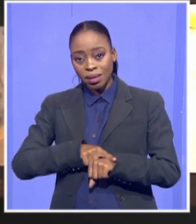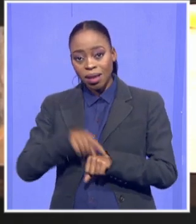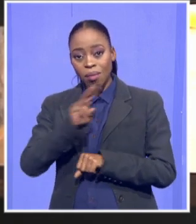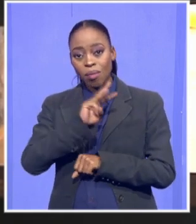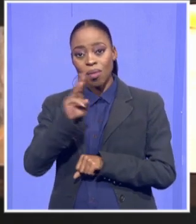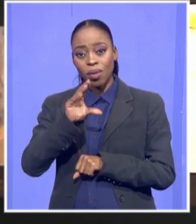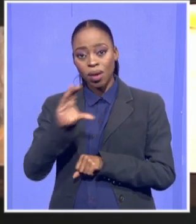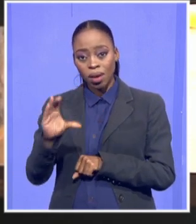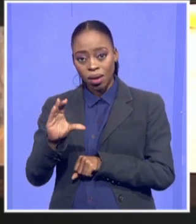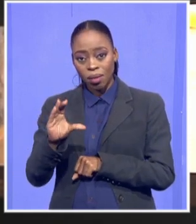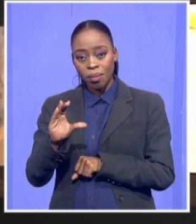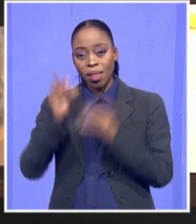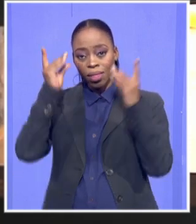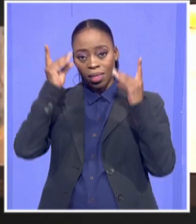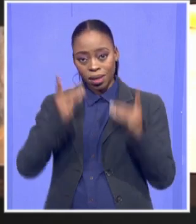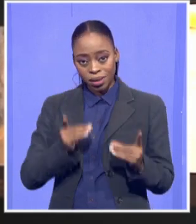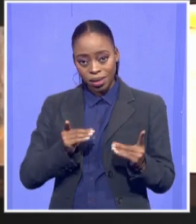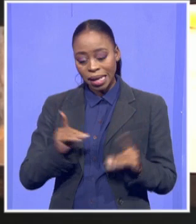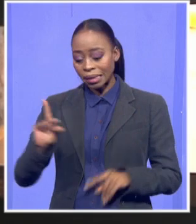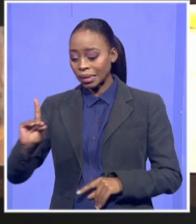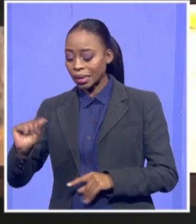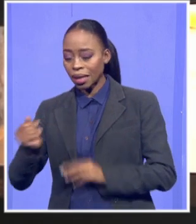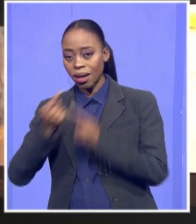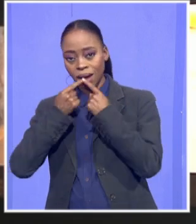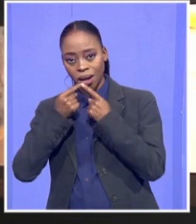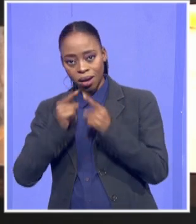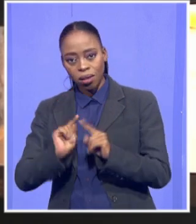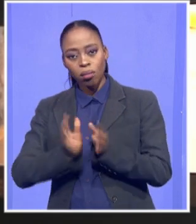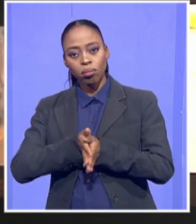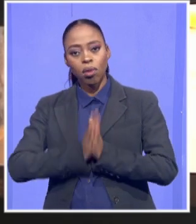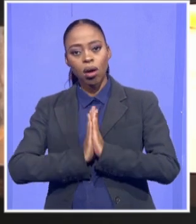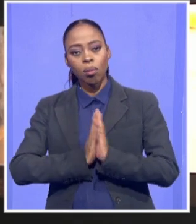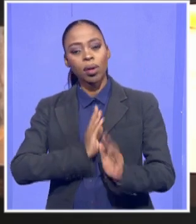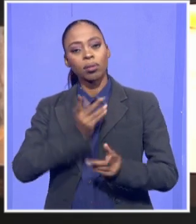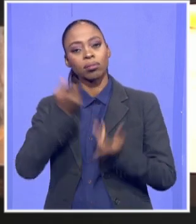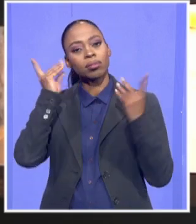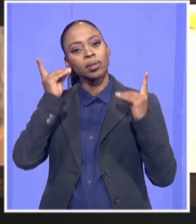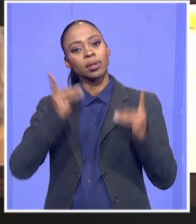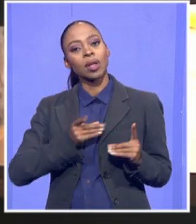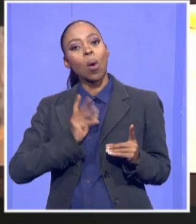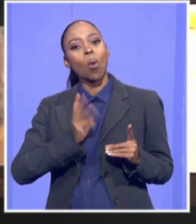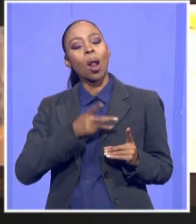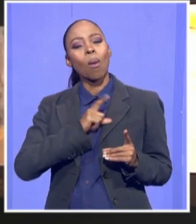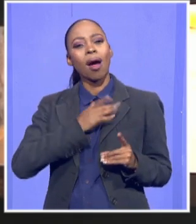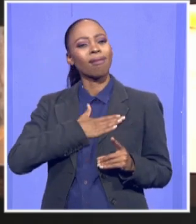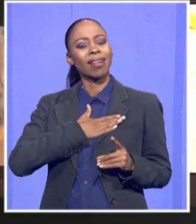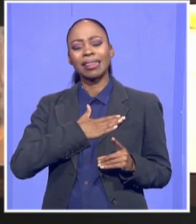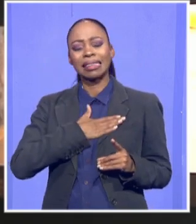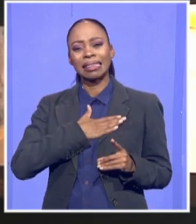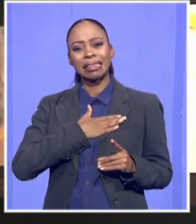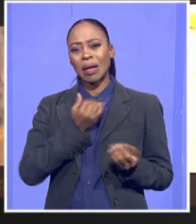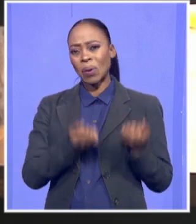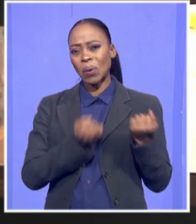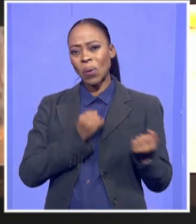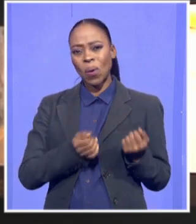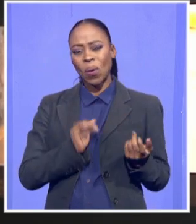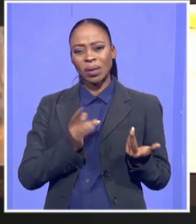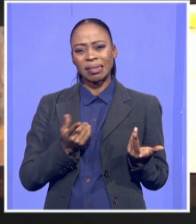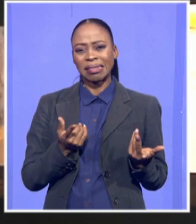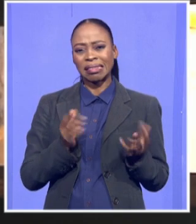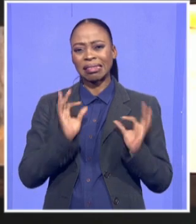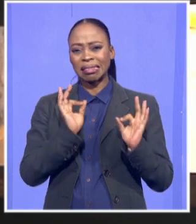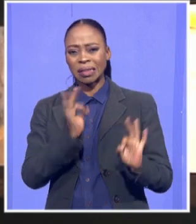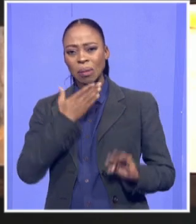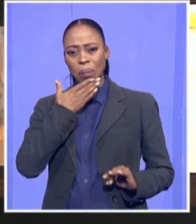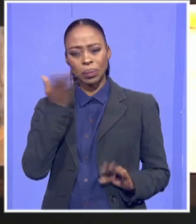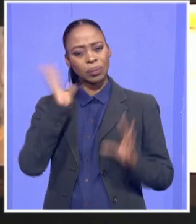the Democratic Alliance announced its intention to appeal that judgment because it felt that the court did err in making that decision. So